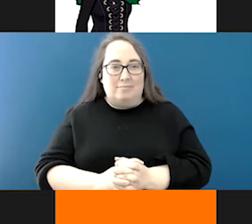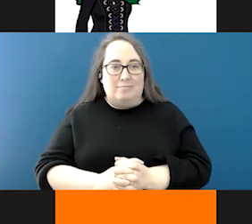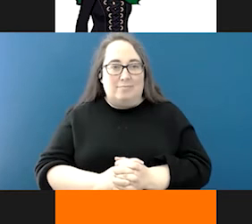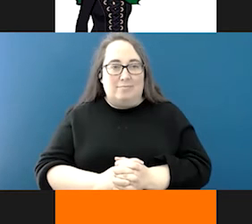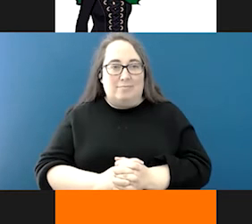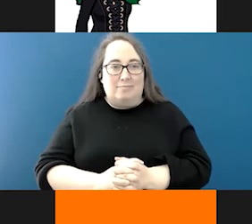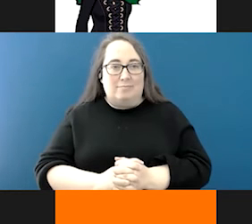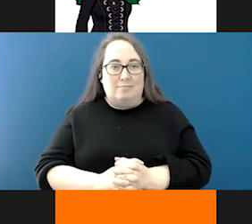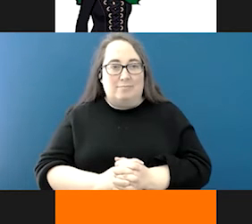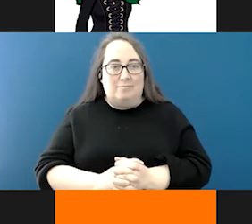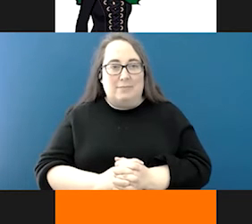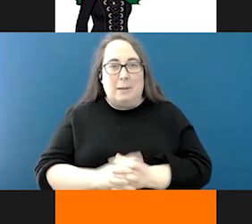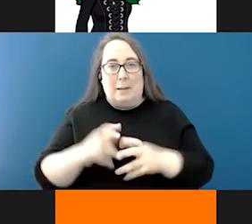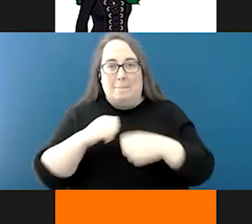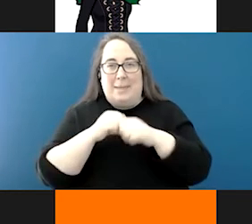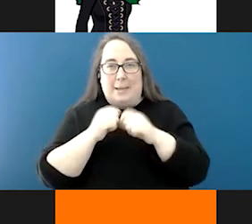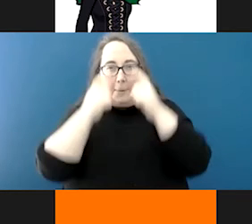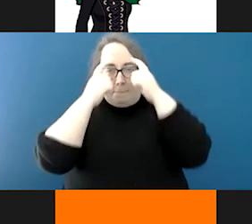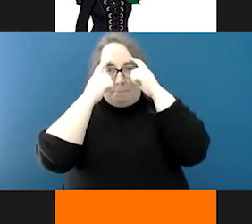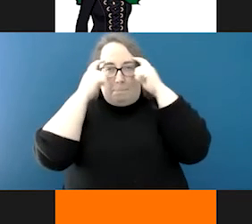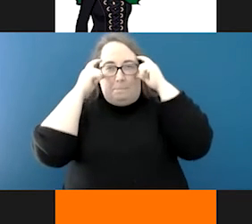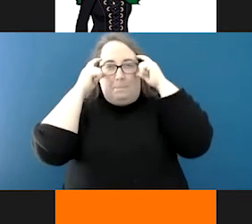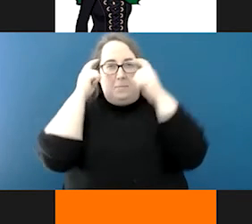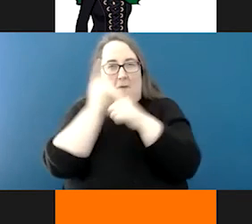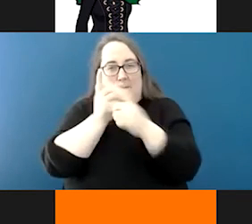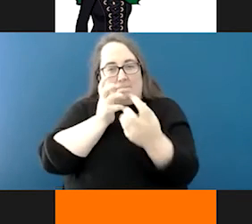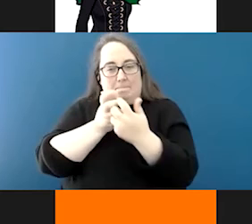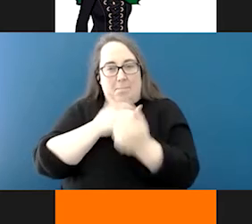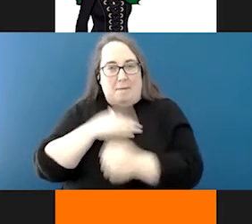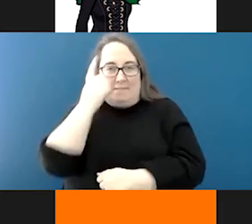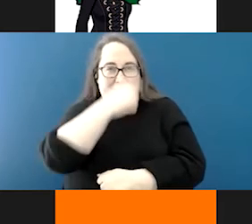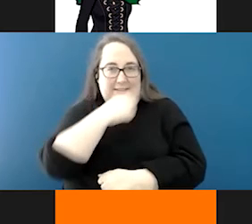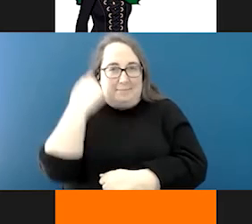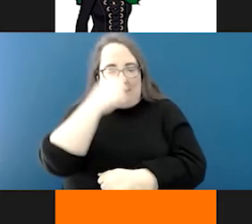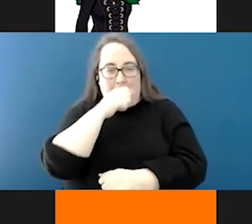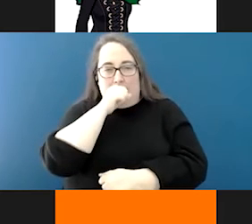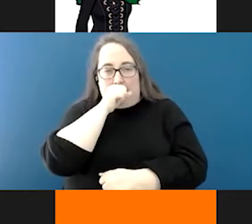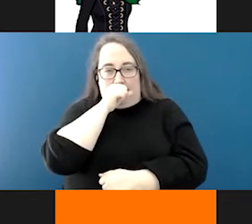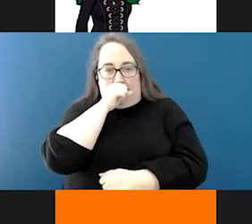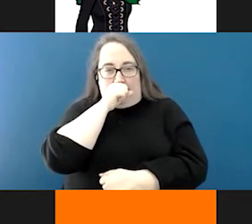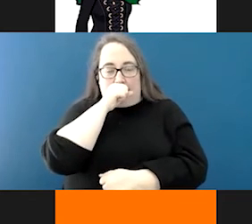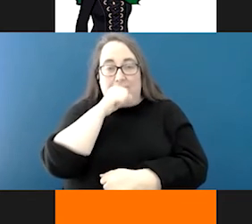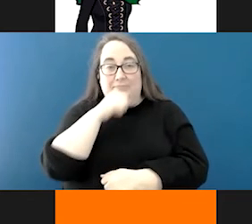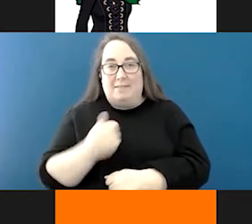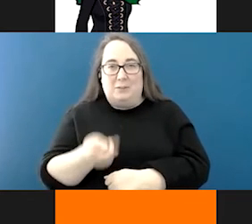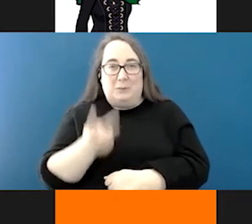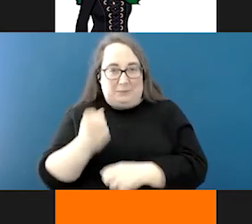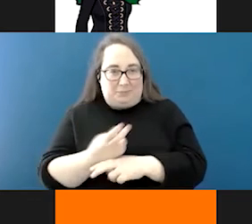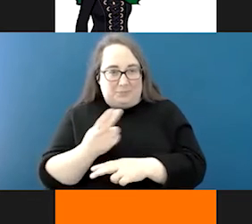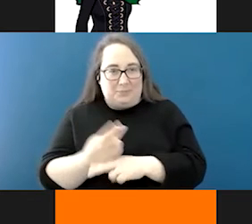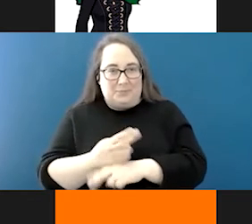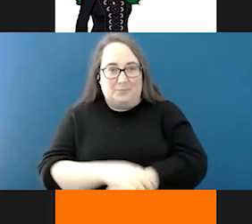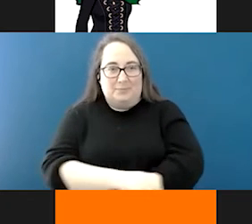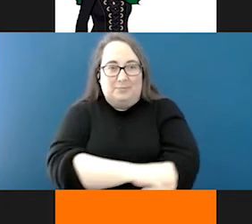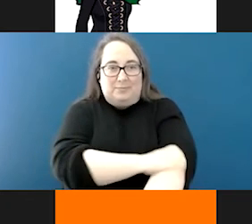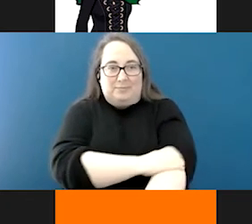contour it a little bit to my face like a mask would be. And I have two things that I can use for that.